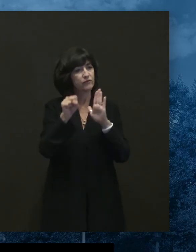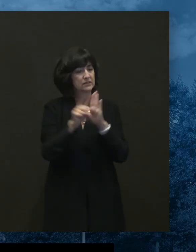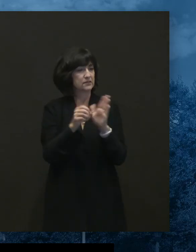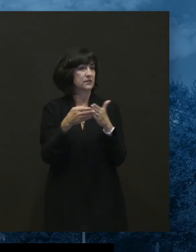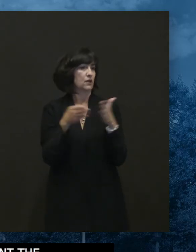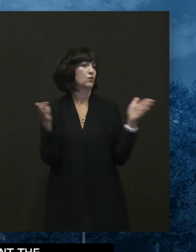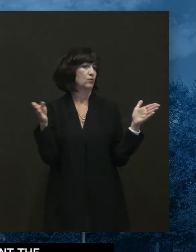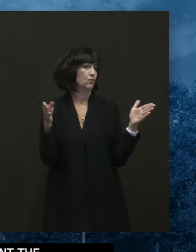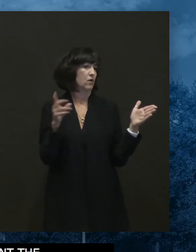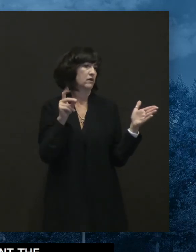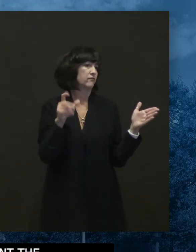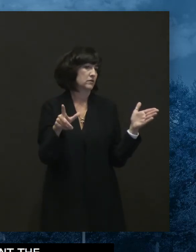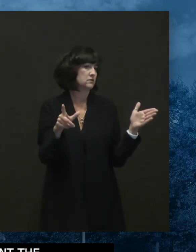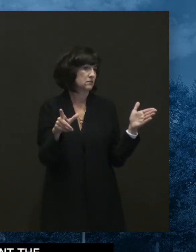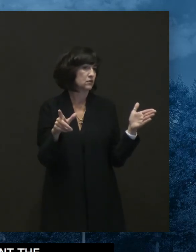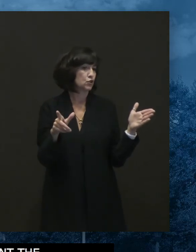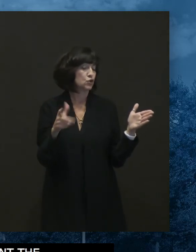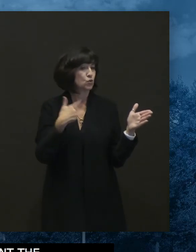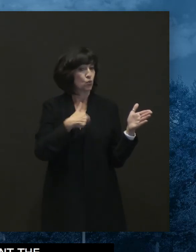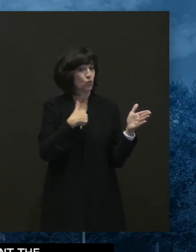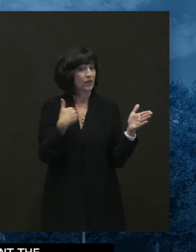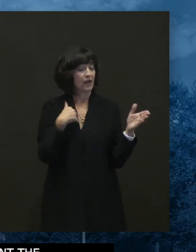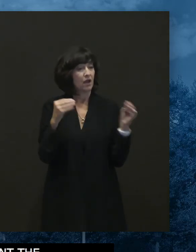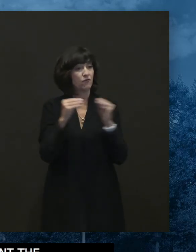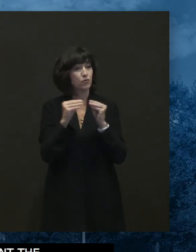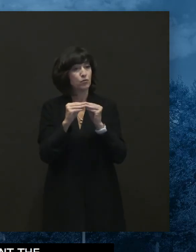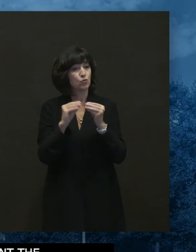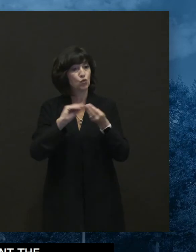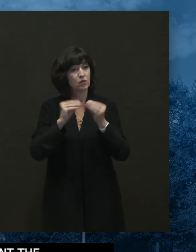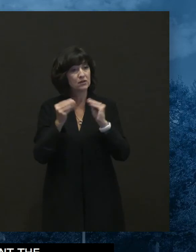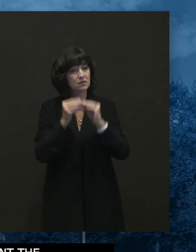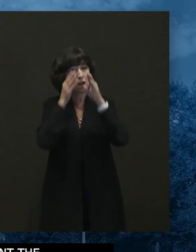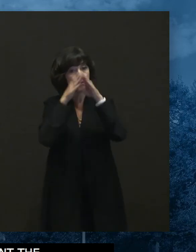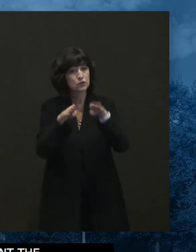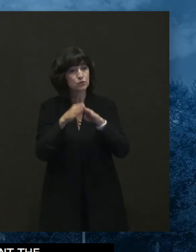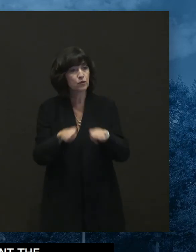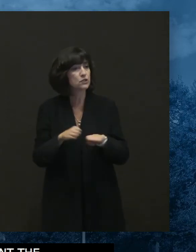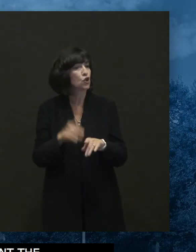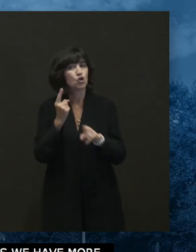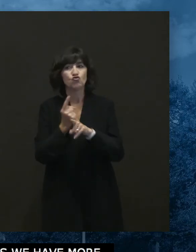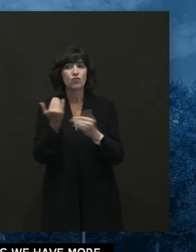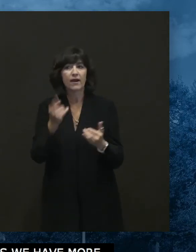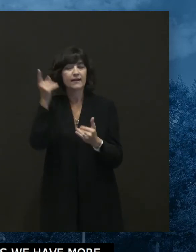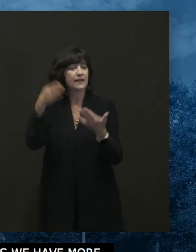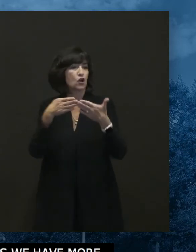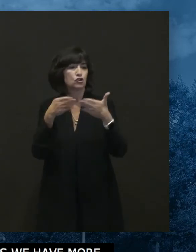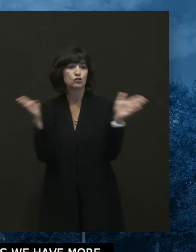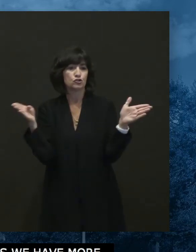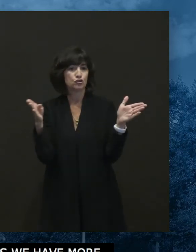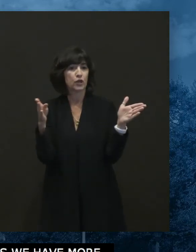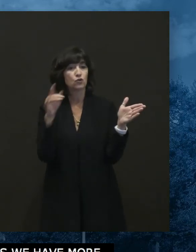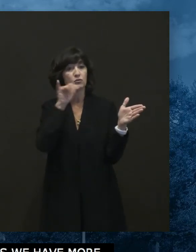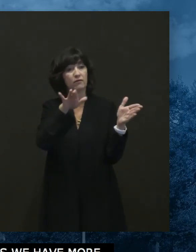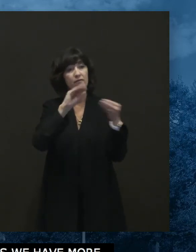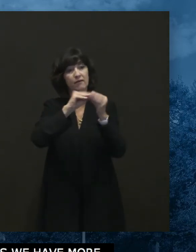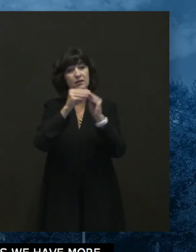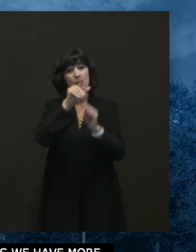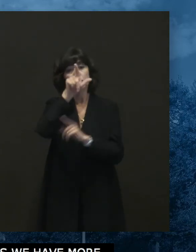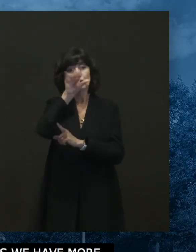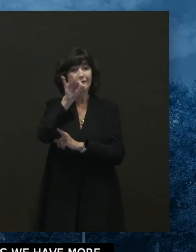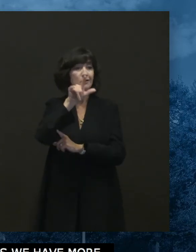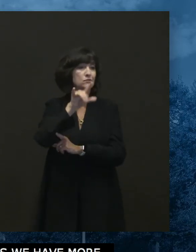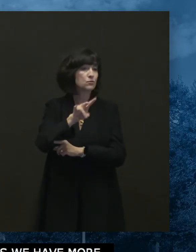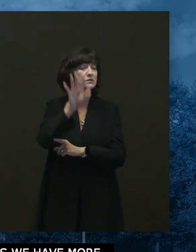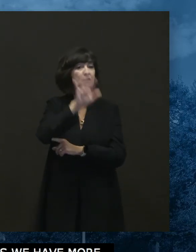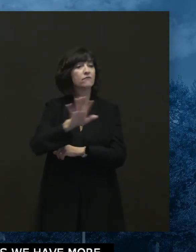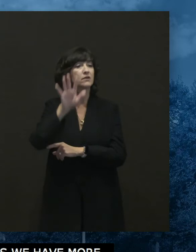have more numbers, to break it down. So right now, we're just saying who was in school buildings, but soon we'll be able to break it down to say